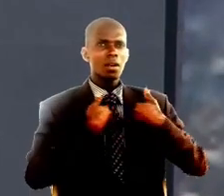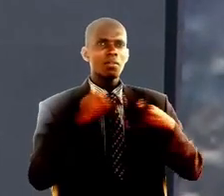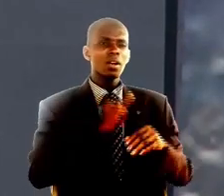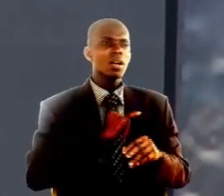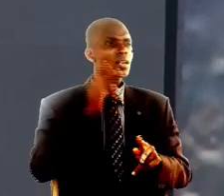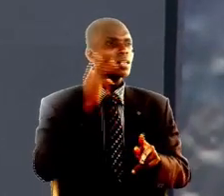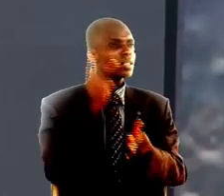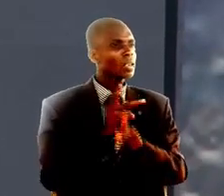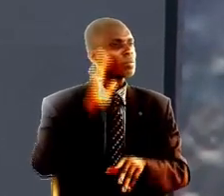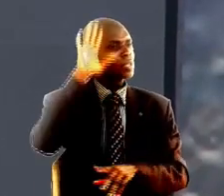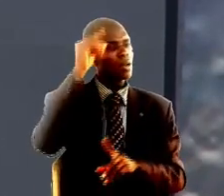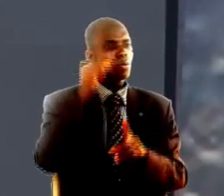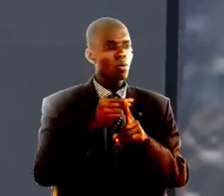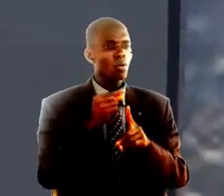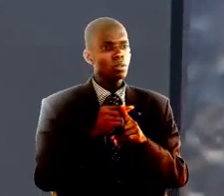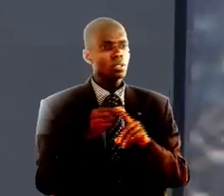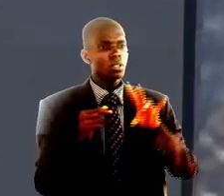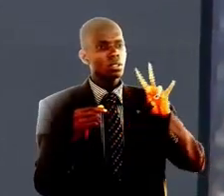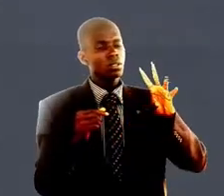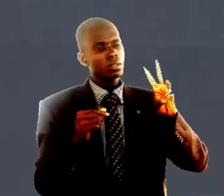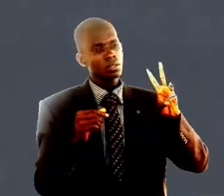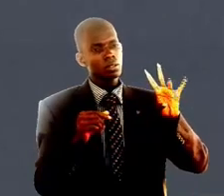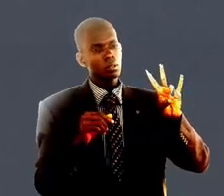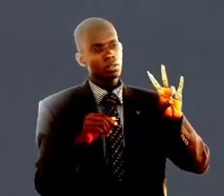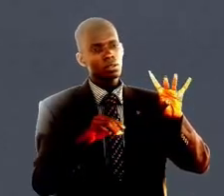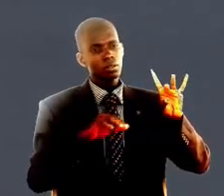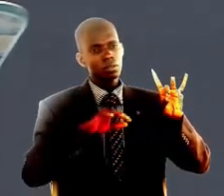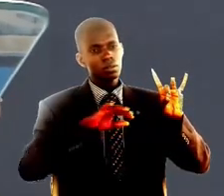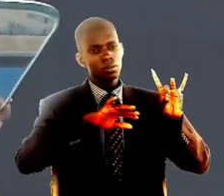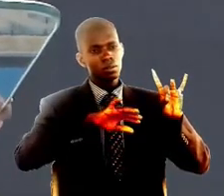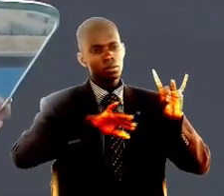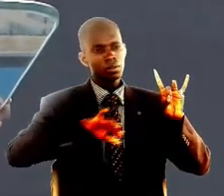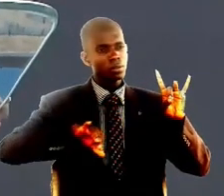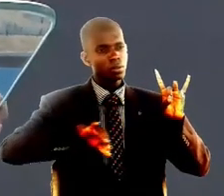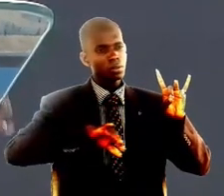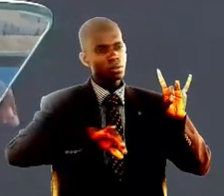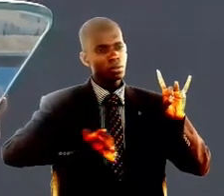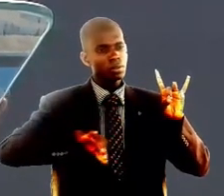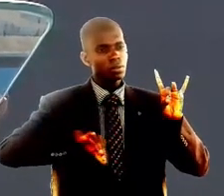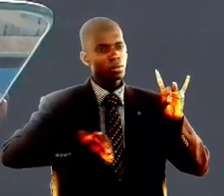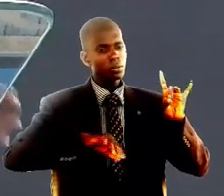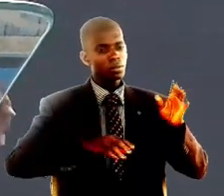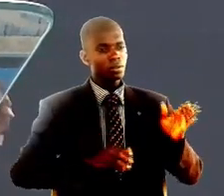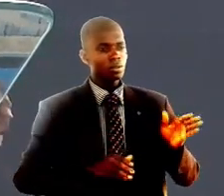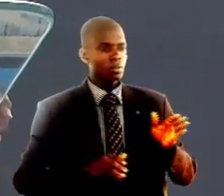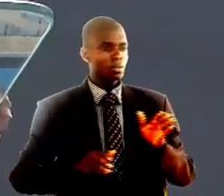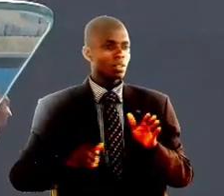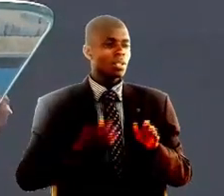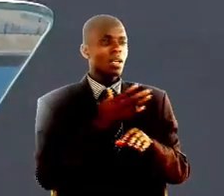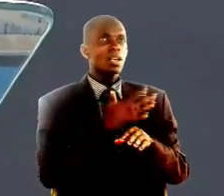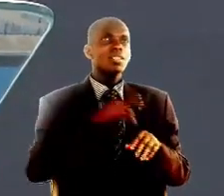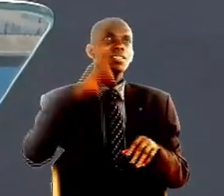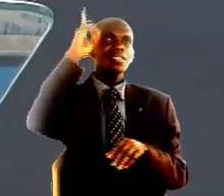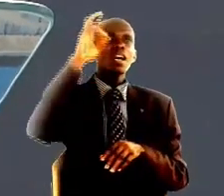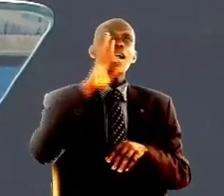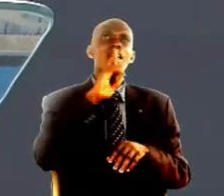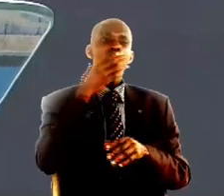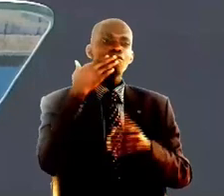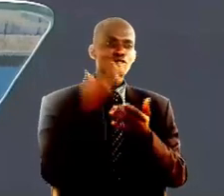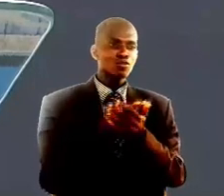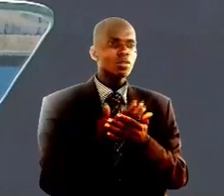thy word. Verse 68 tells us, thou art good and doest good. Thou